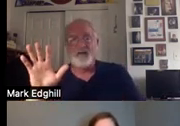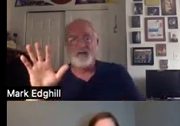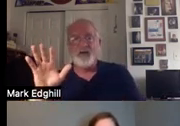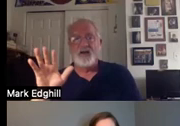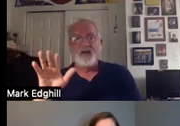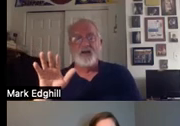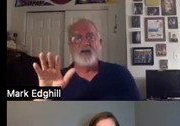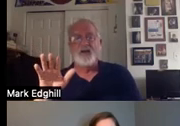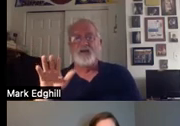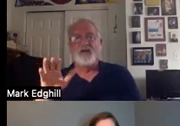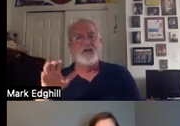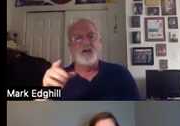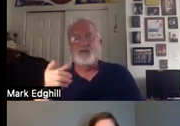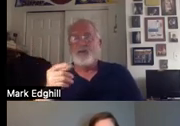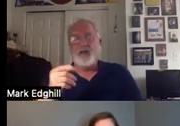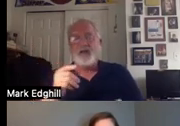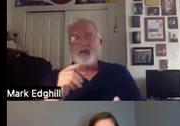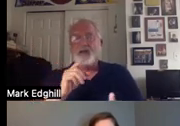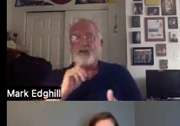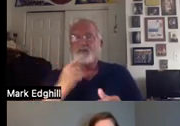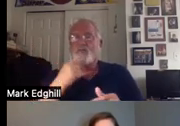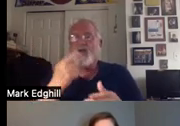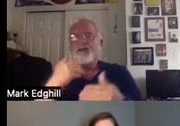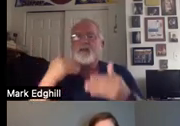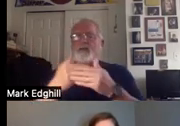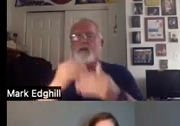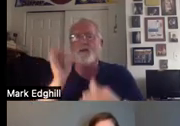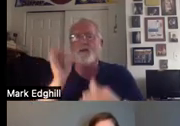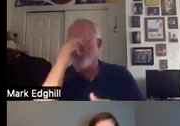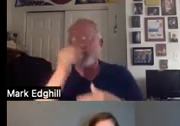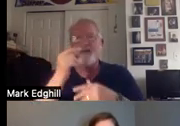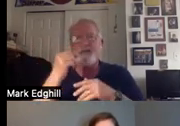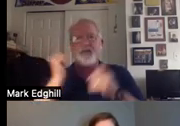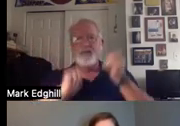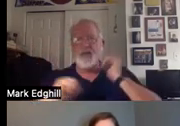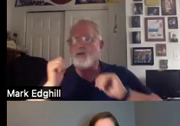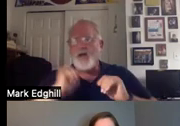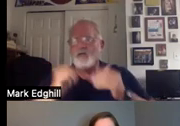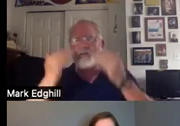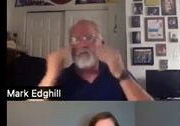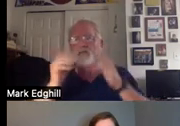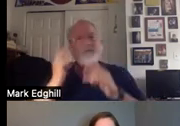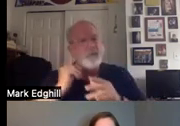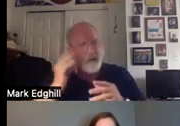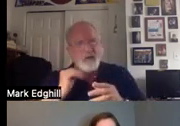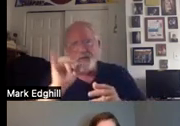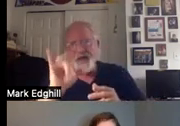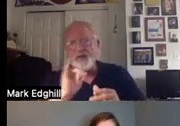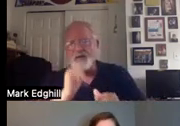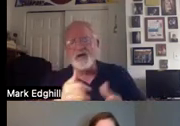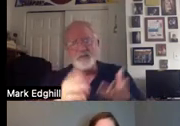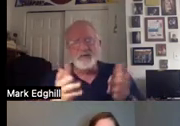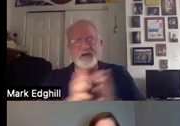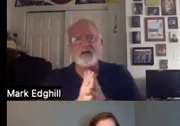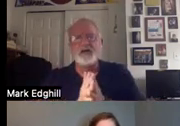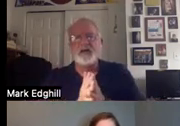10 in the morning until 5 in the afternoon. It's right near Fox Theater. And it's right near Fox Theater.